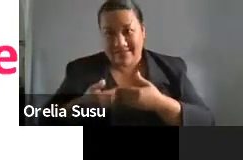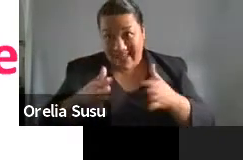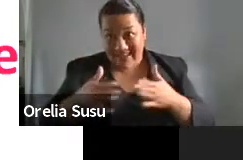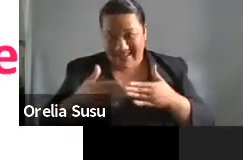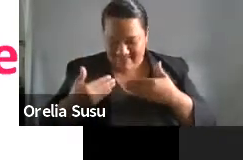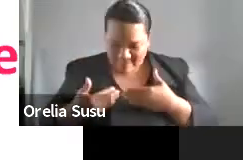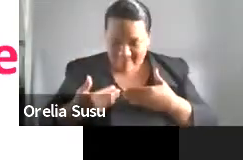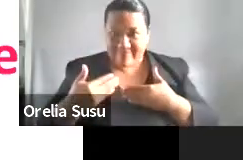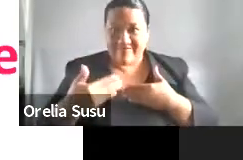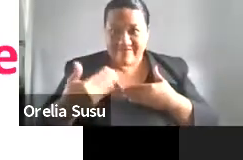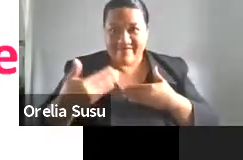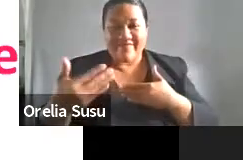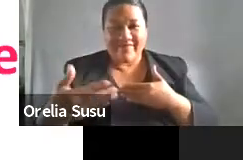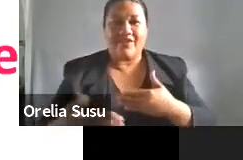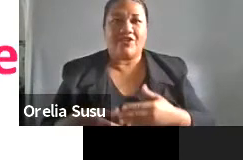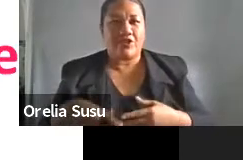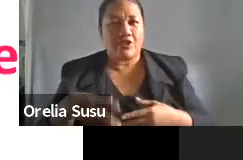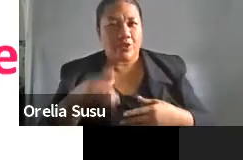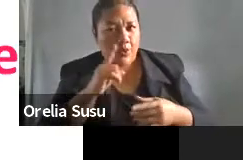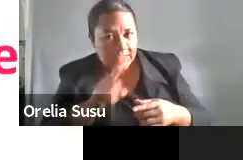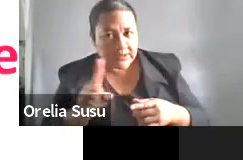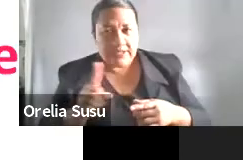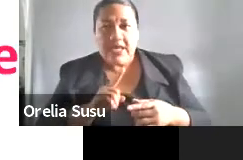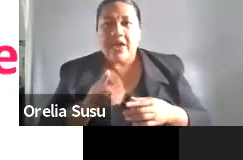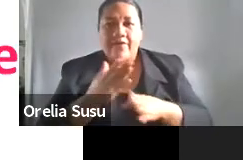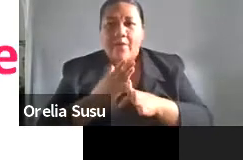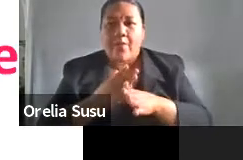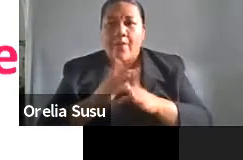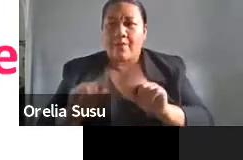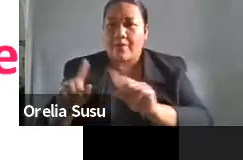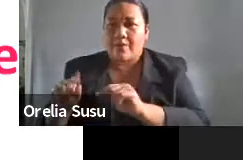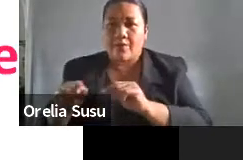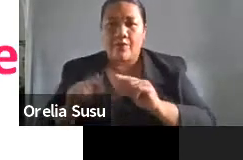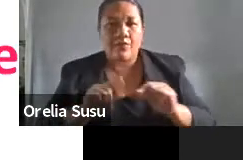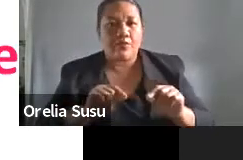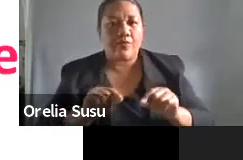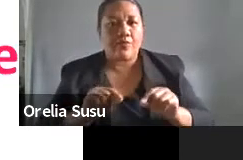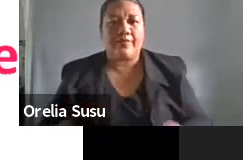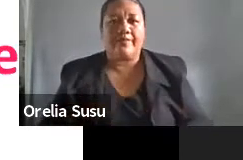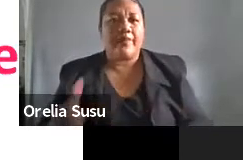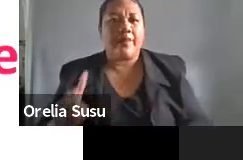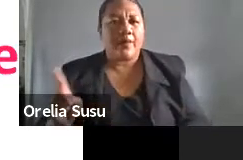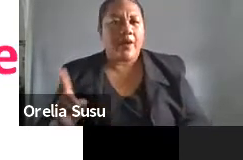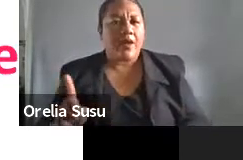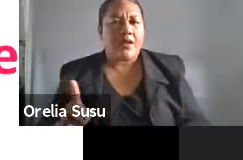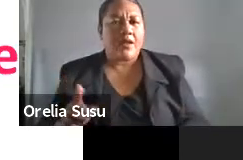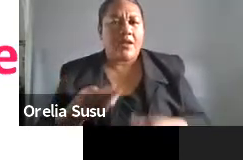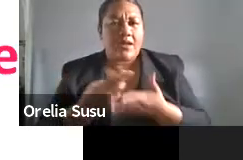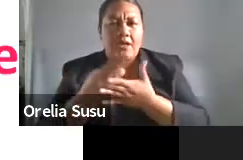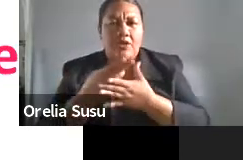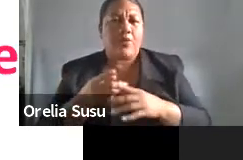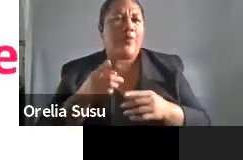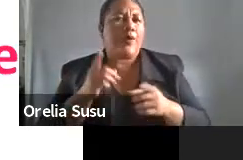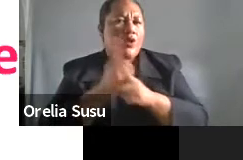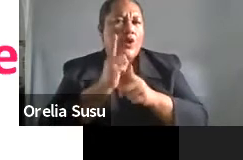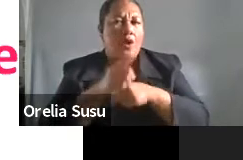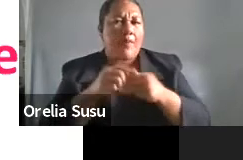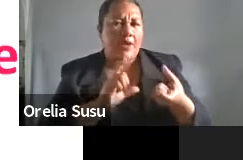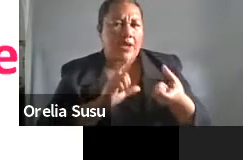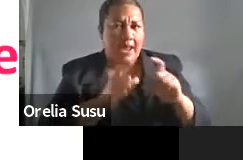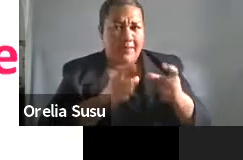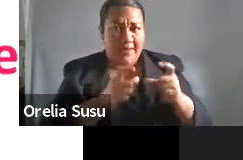works that we've been doing. But one of the things that's feminist that we always try and do is you're talking about climate change, we should not just